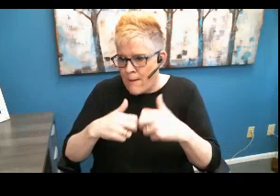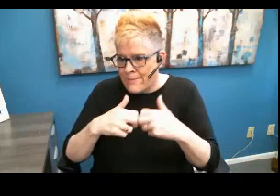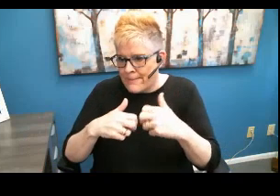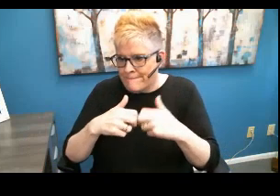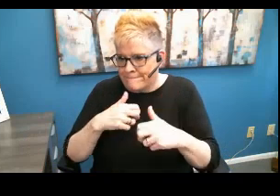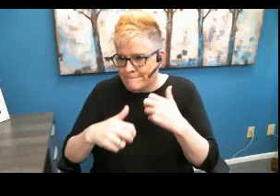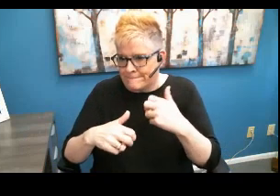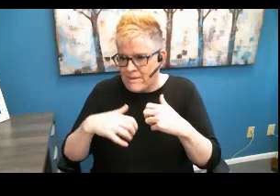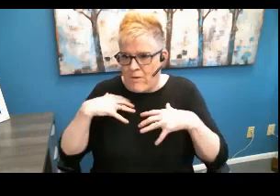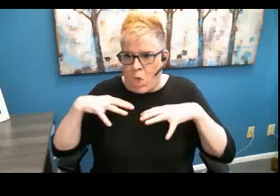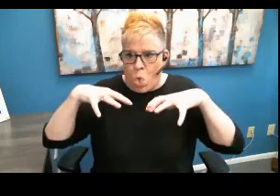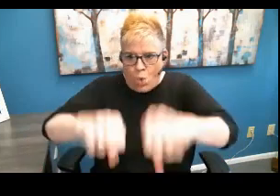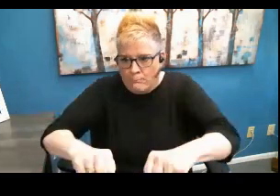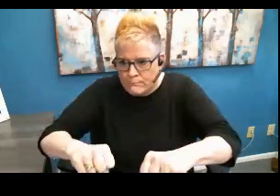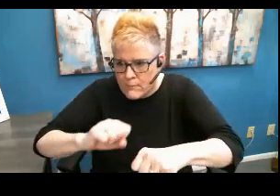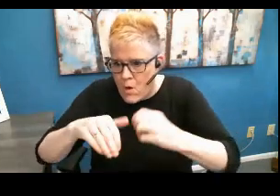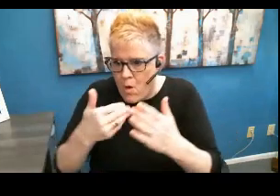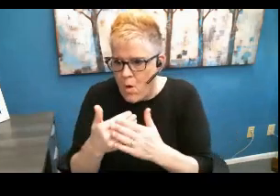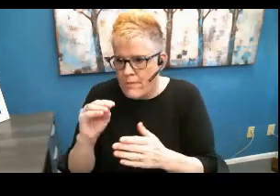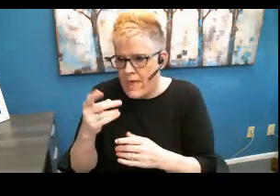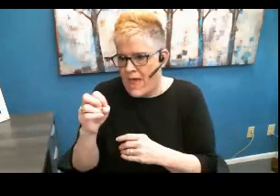displaces too much oxygen.